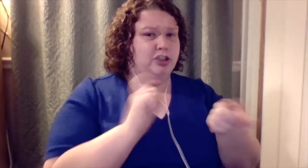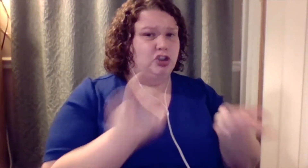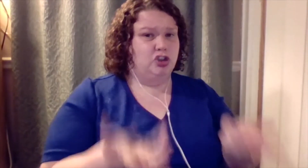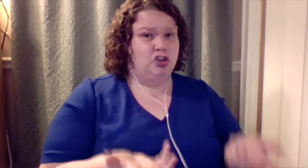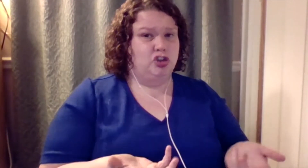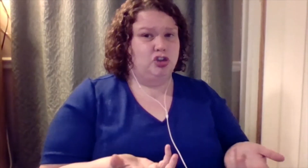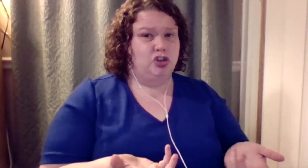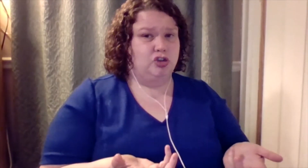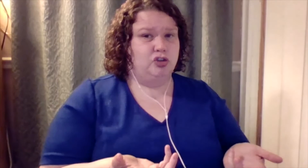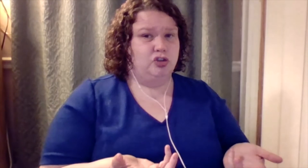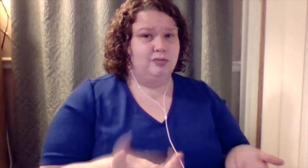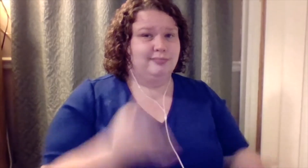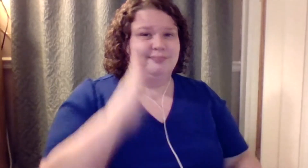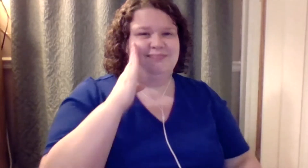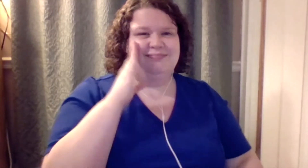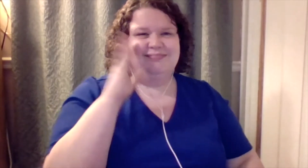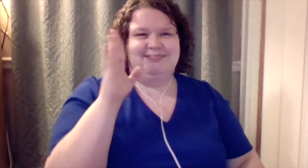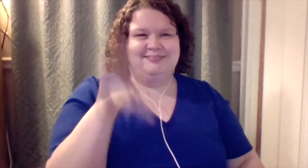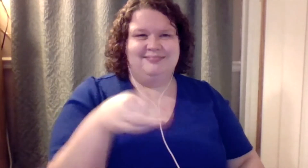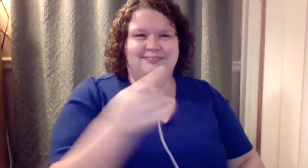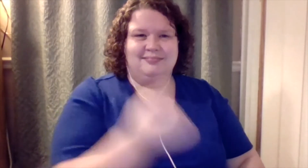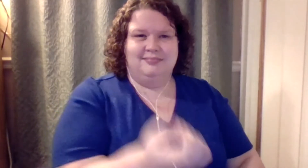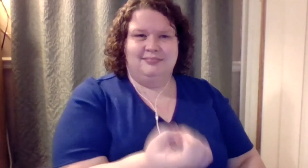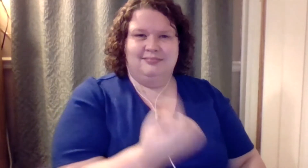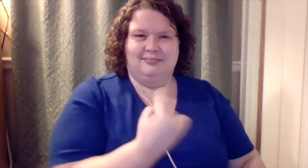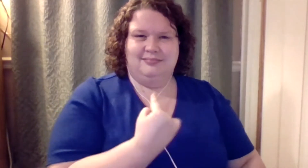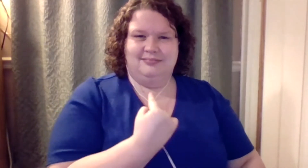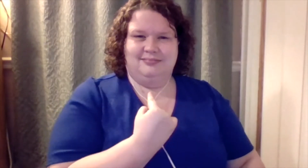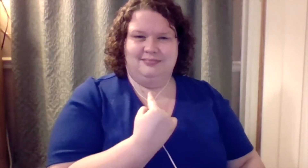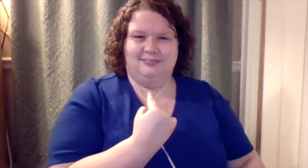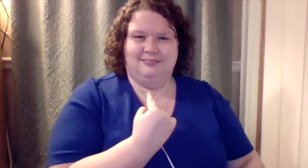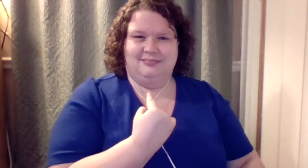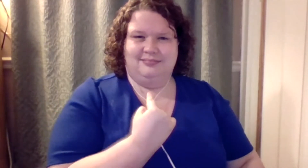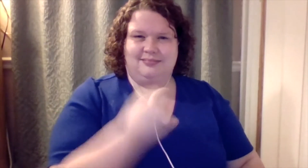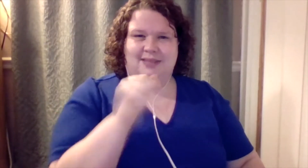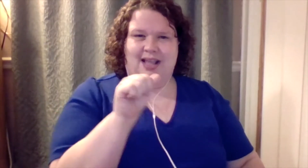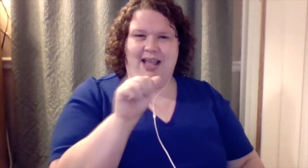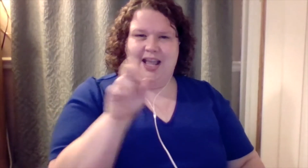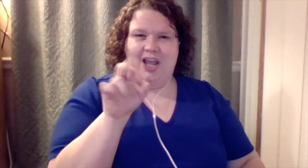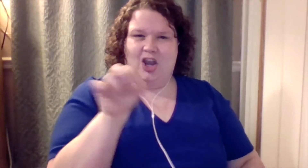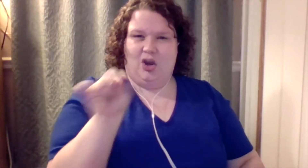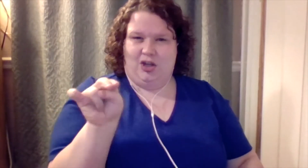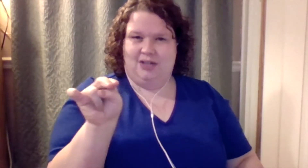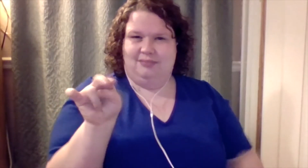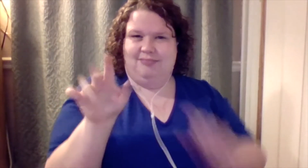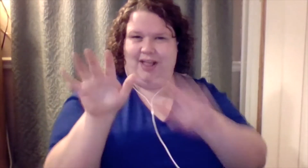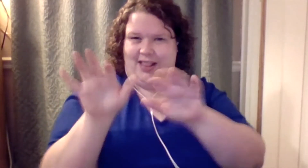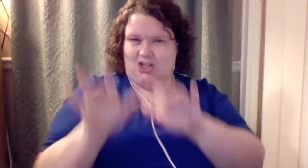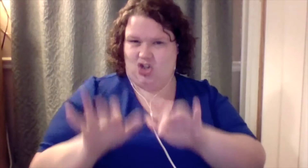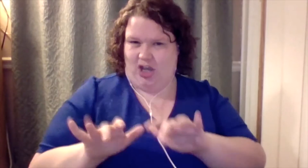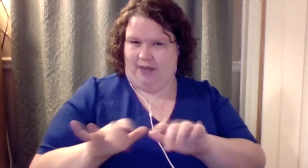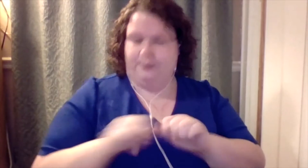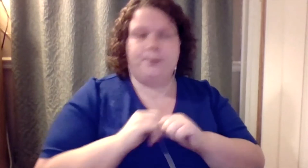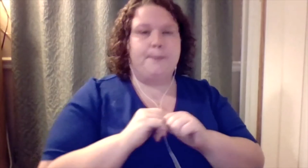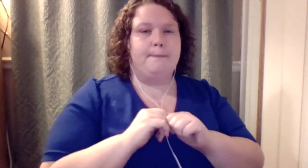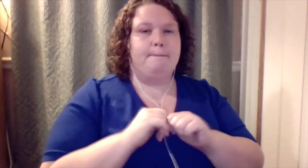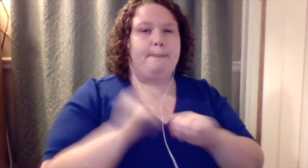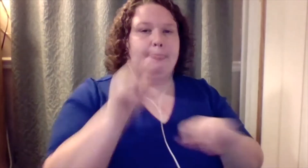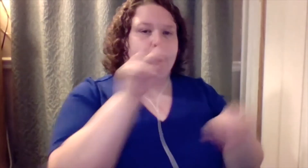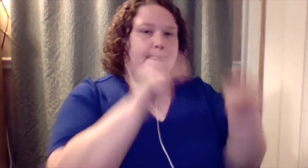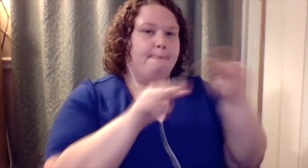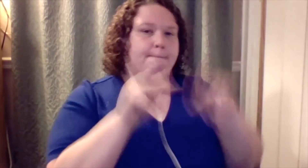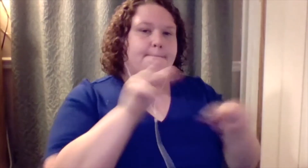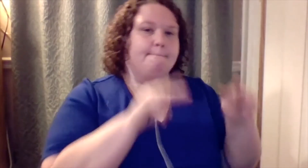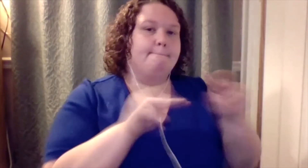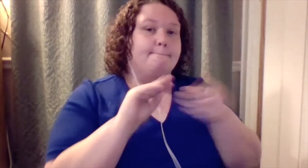You know, one of the questions that Aaron raised in the chat room is, while we looked at some McLennan County numbers, there